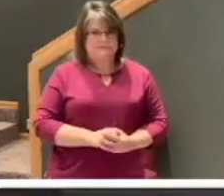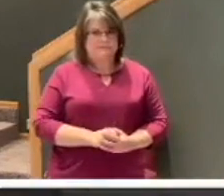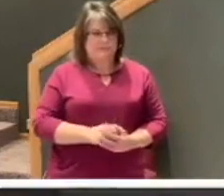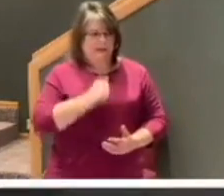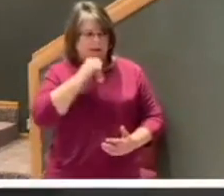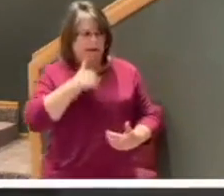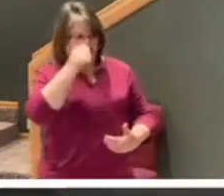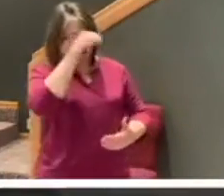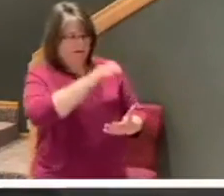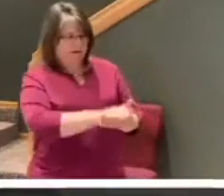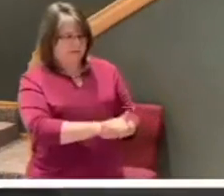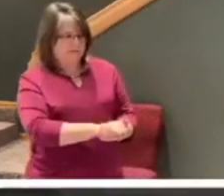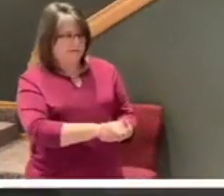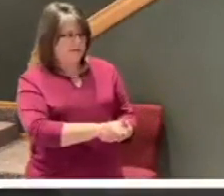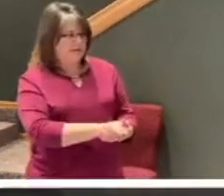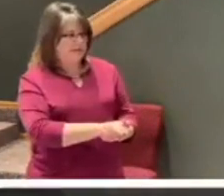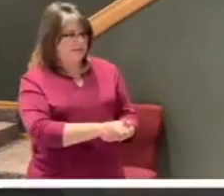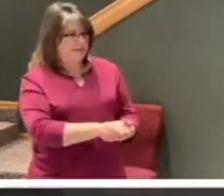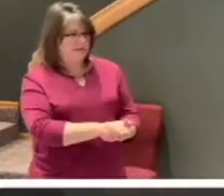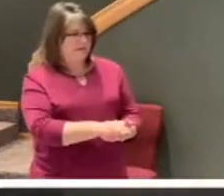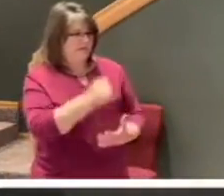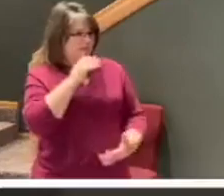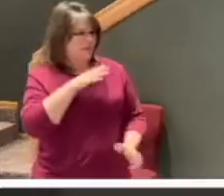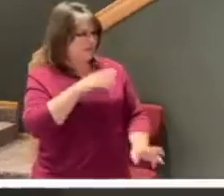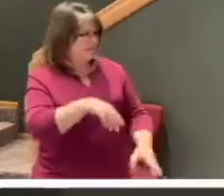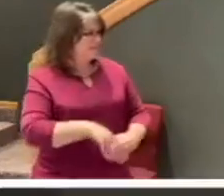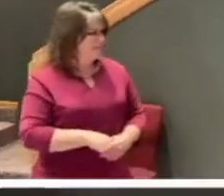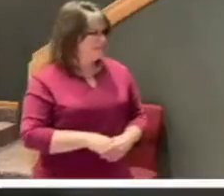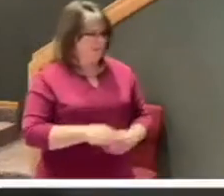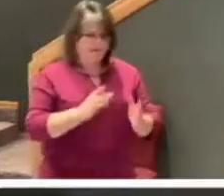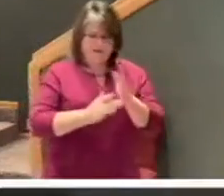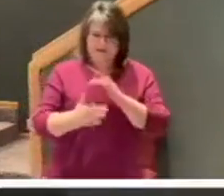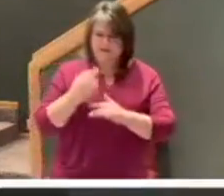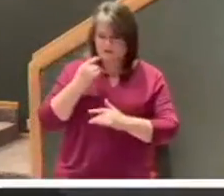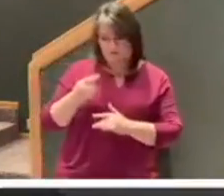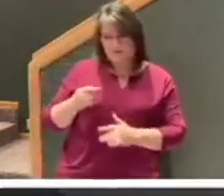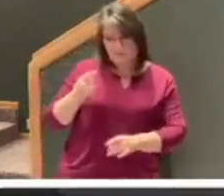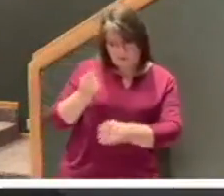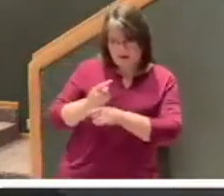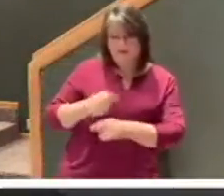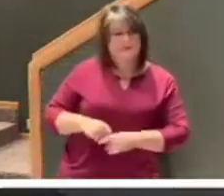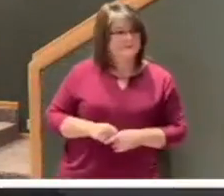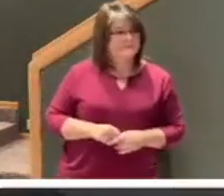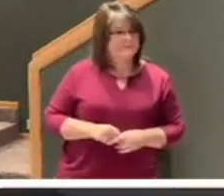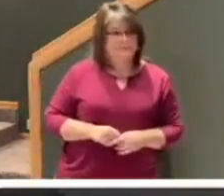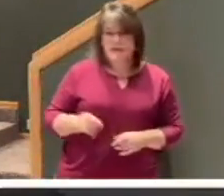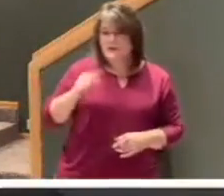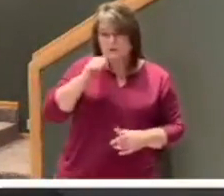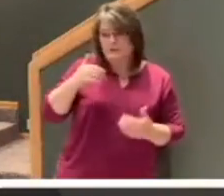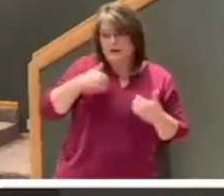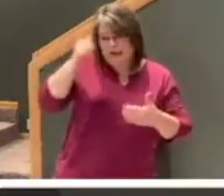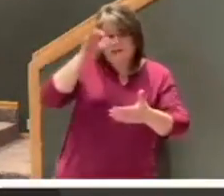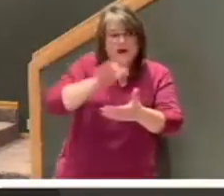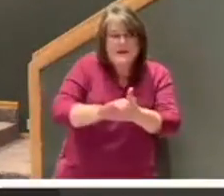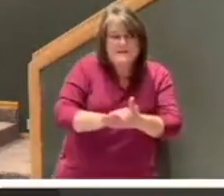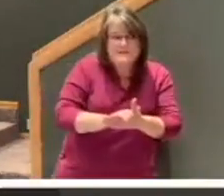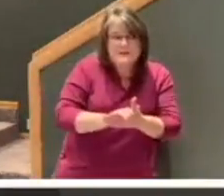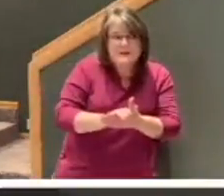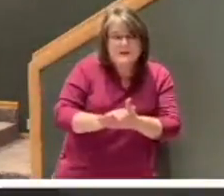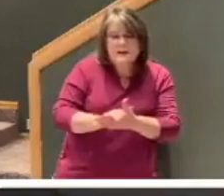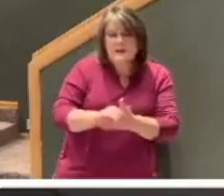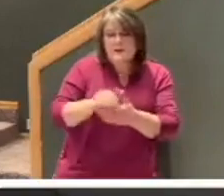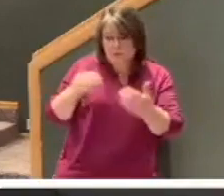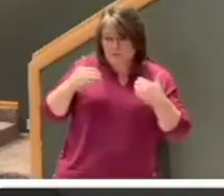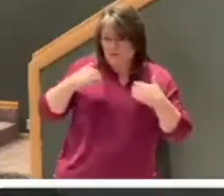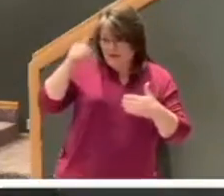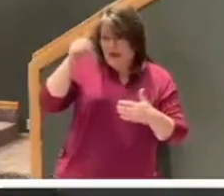have a husband. The woman replied. Jesus said, you're right. You don't have a husband, for you've had